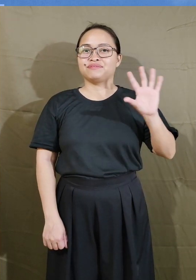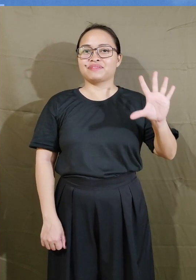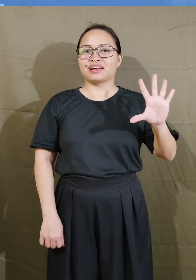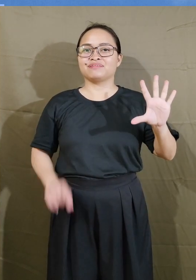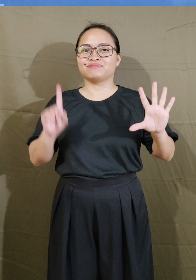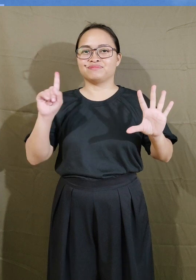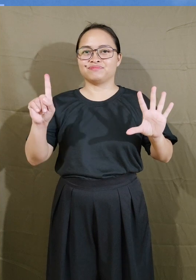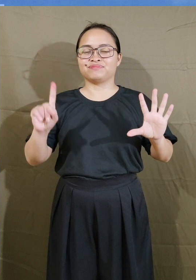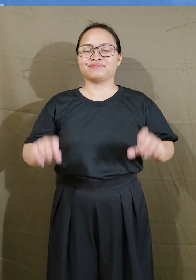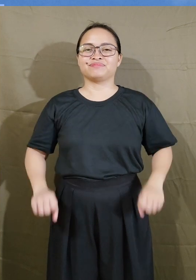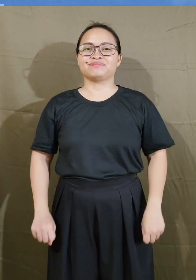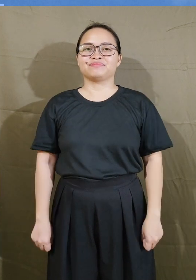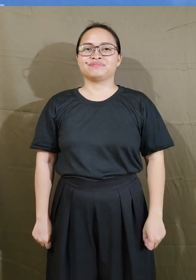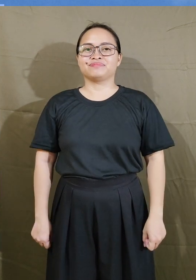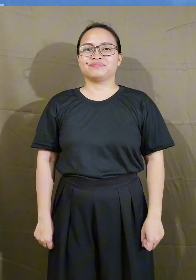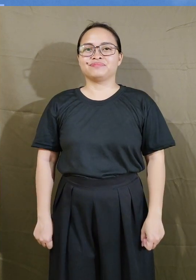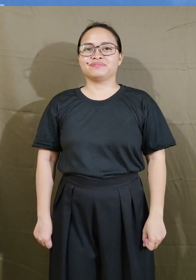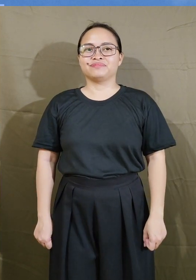and 5 ones.